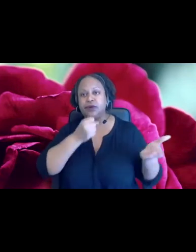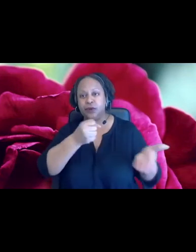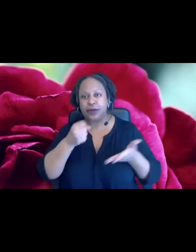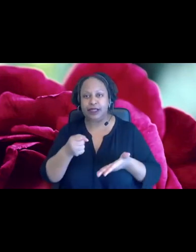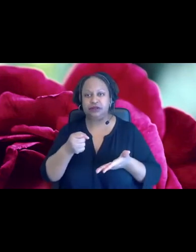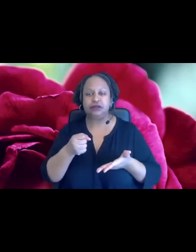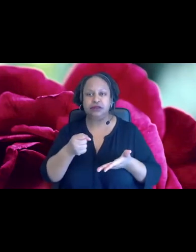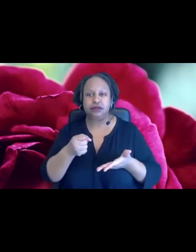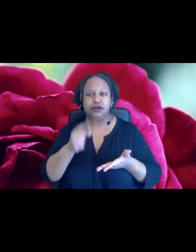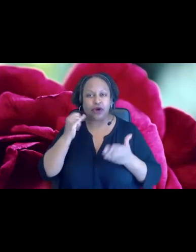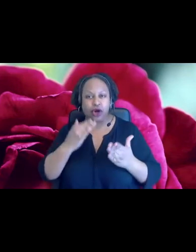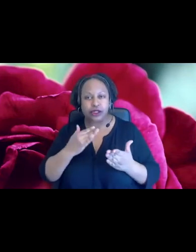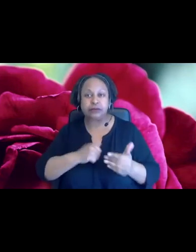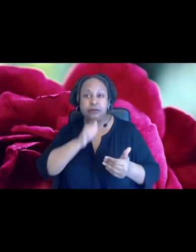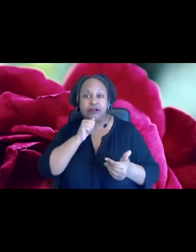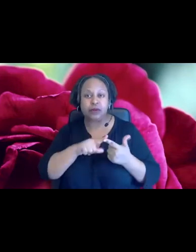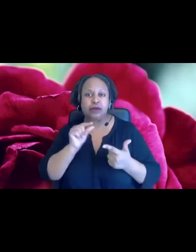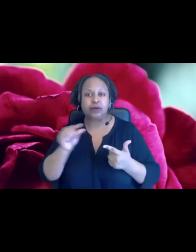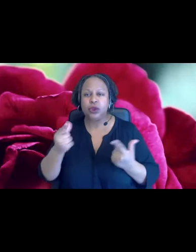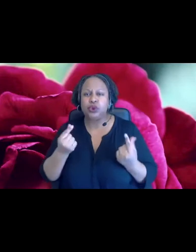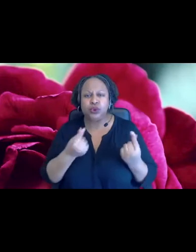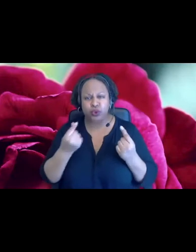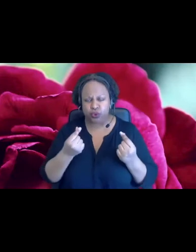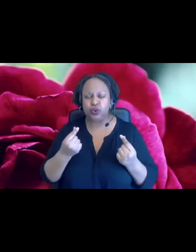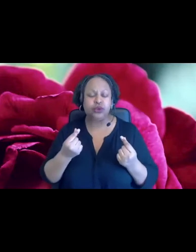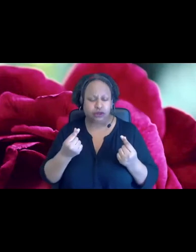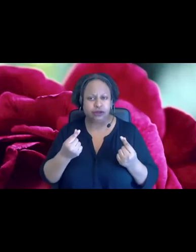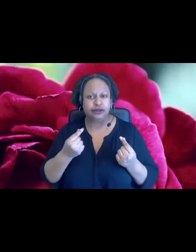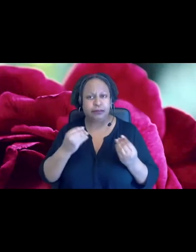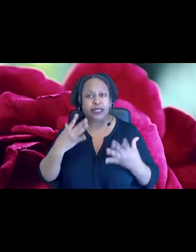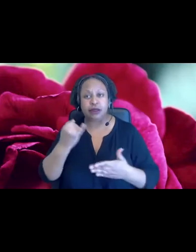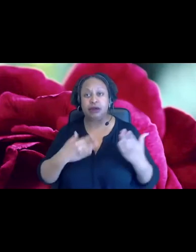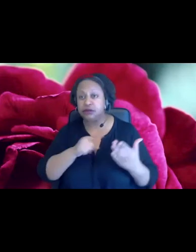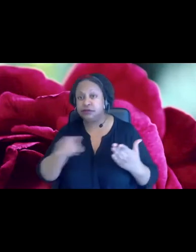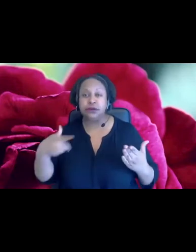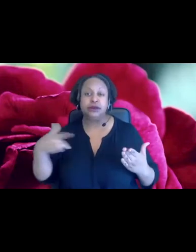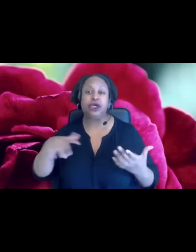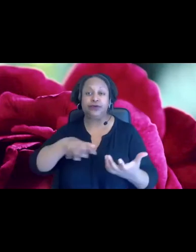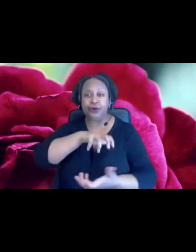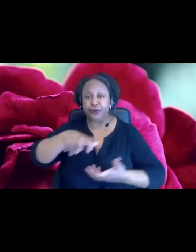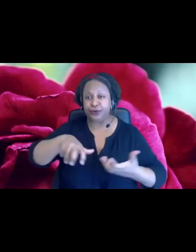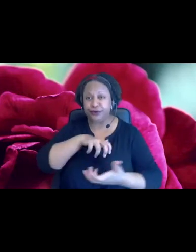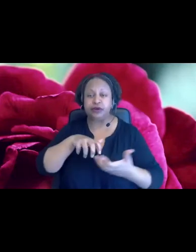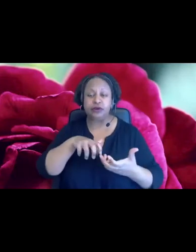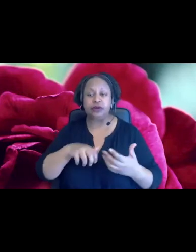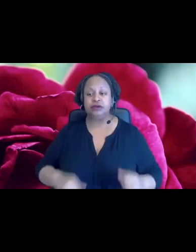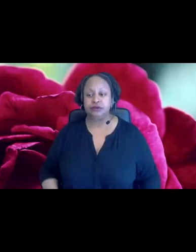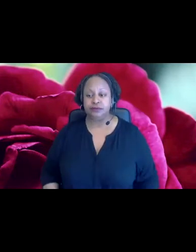grants. There is a fair bit of confusion in this. A lot of the confusion